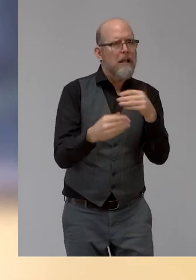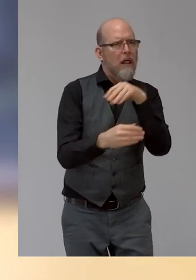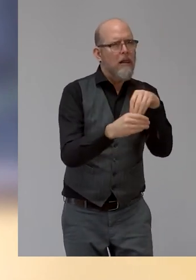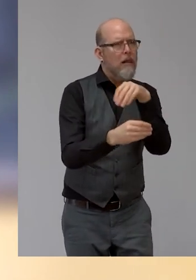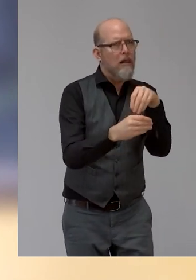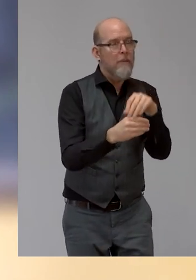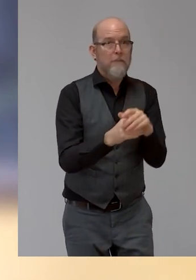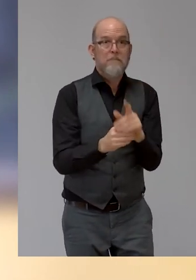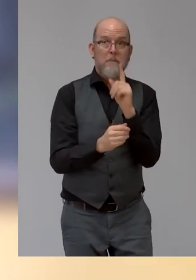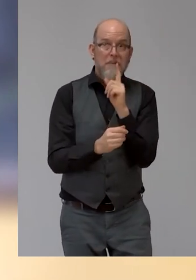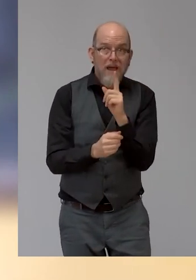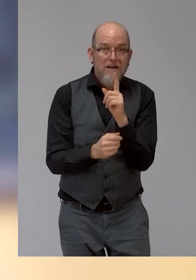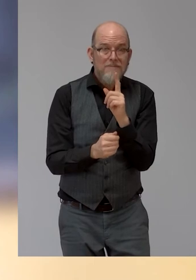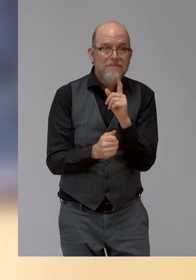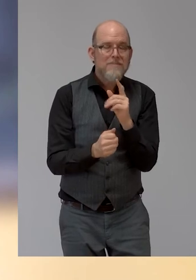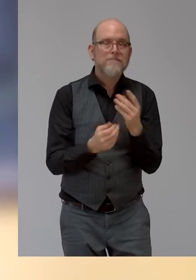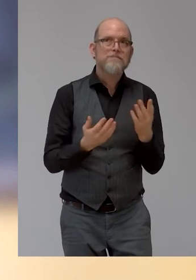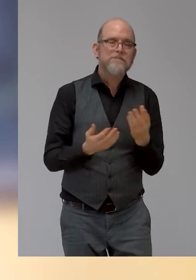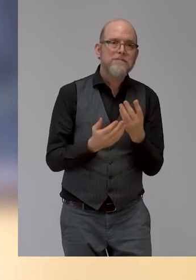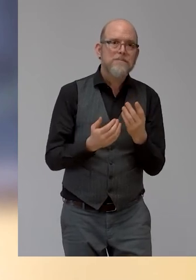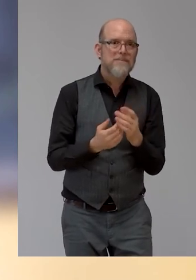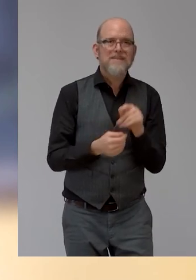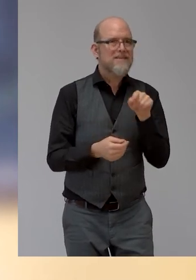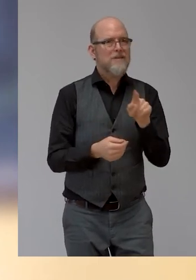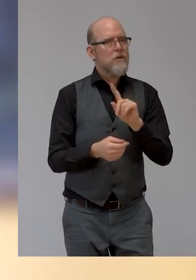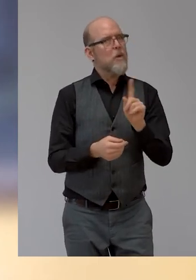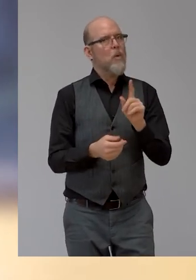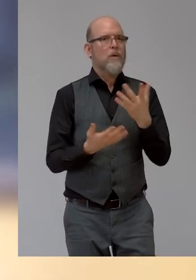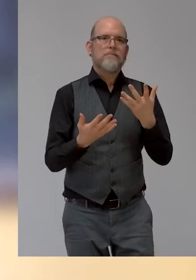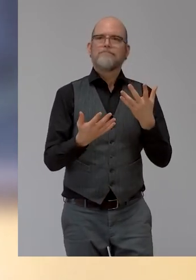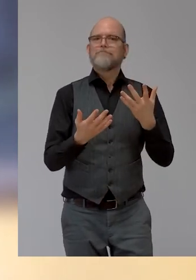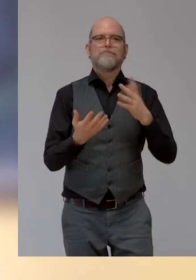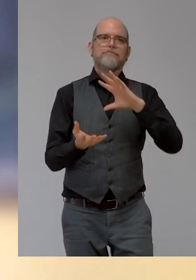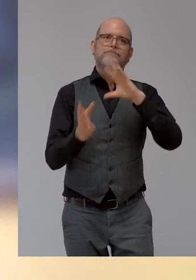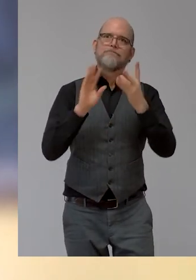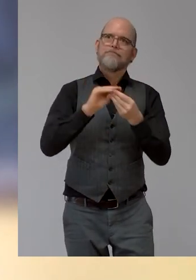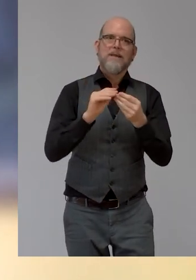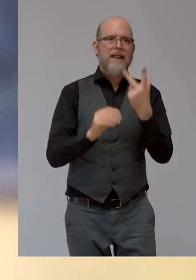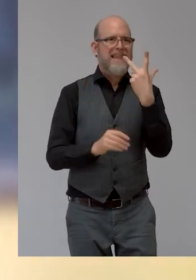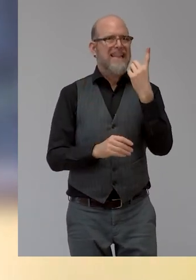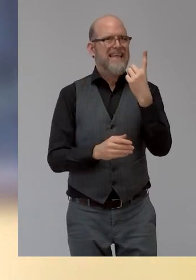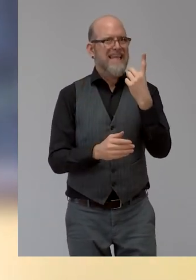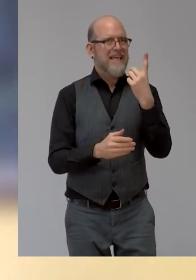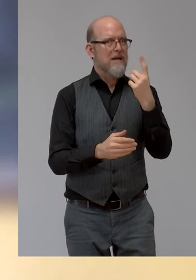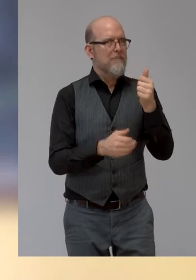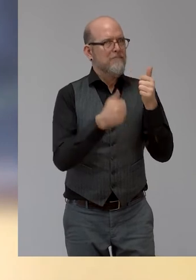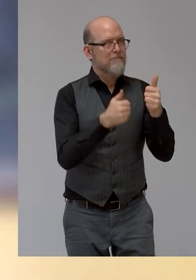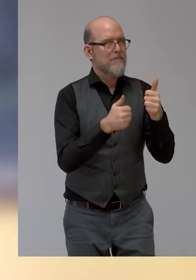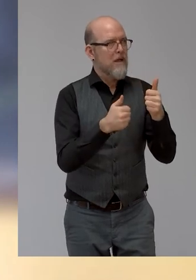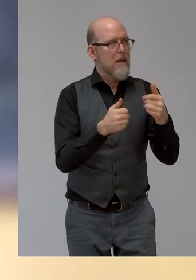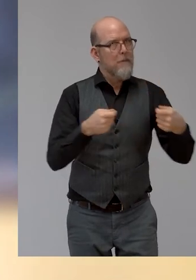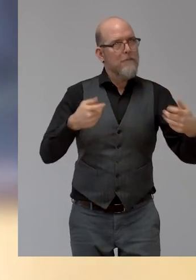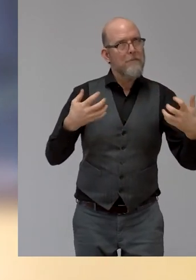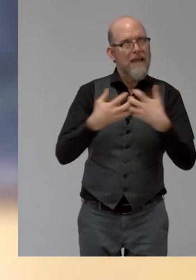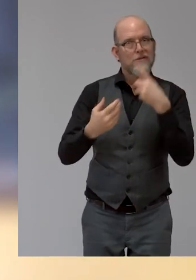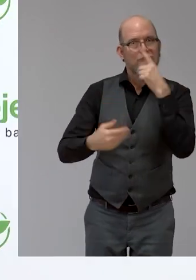not an option that we are not considering for other applications, but certainly not for making complete artificial